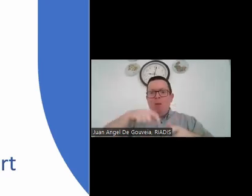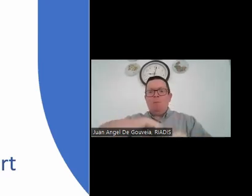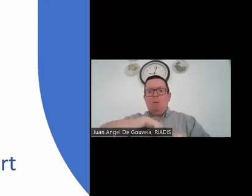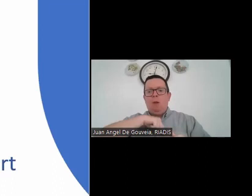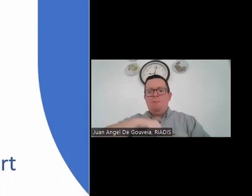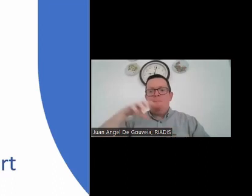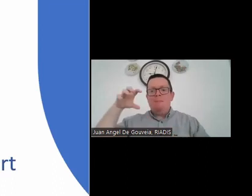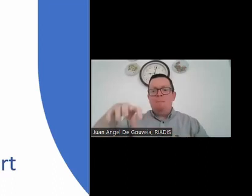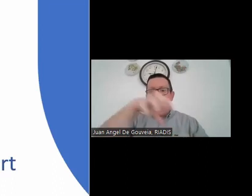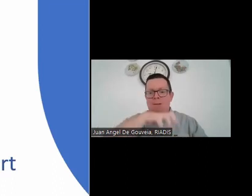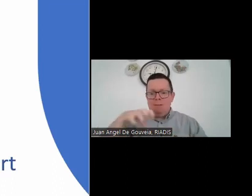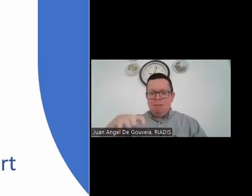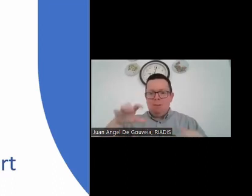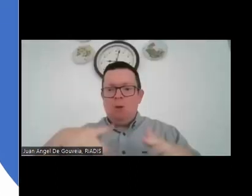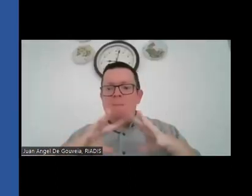Next, please.